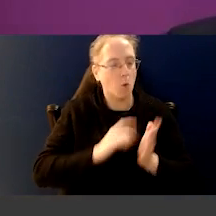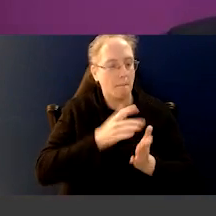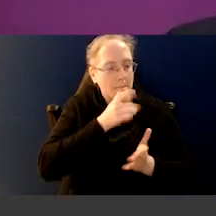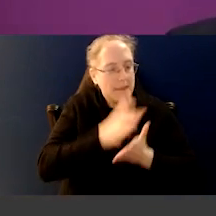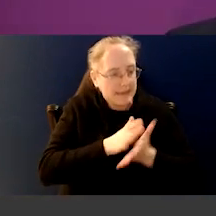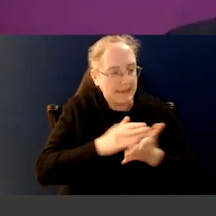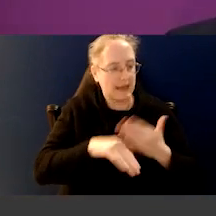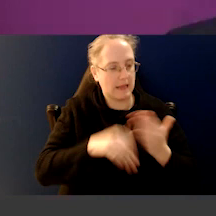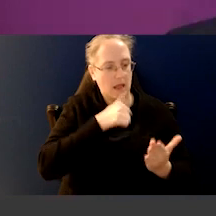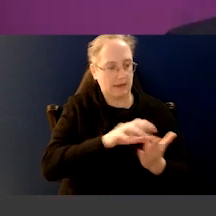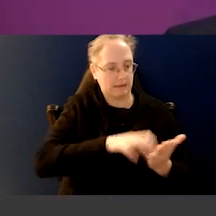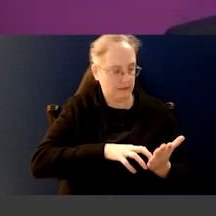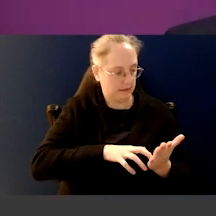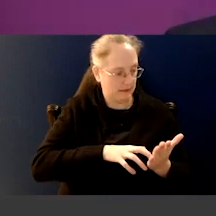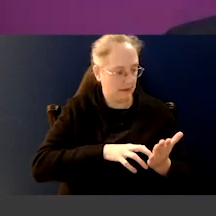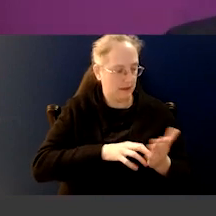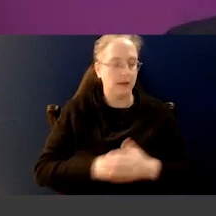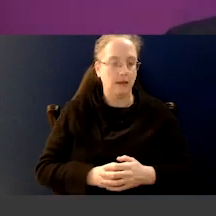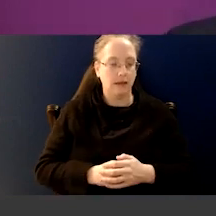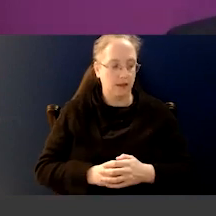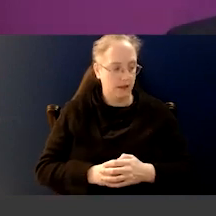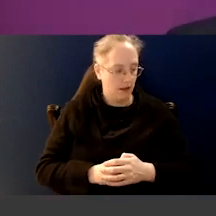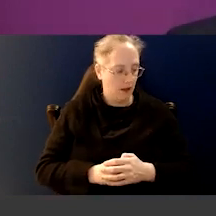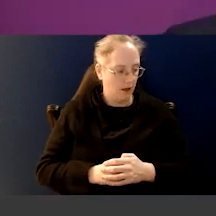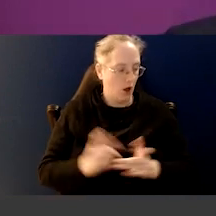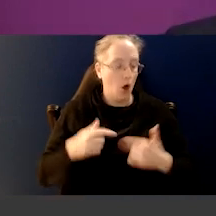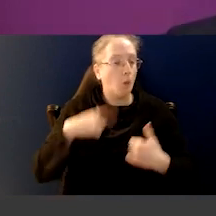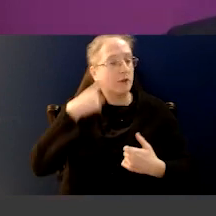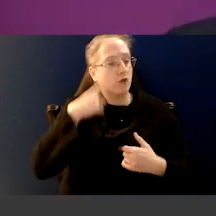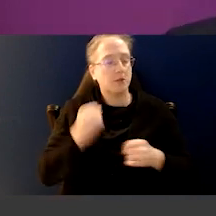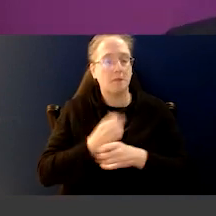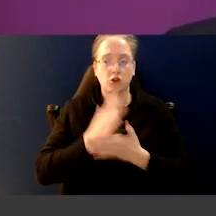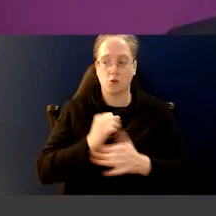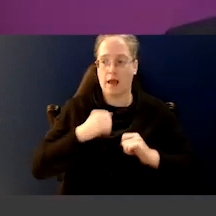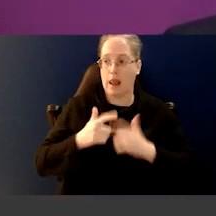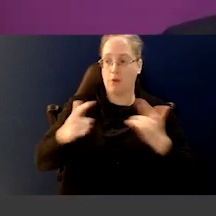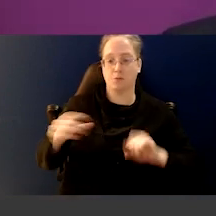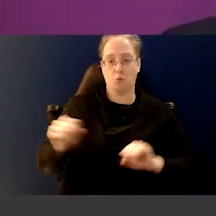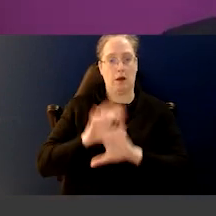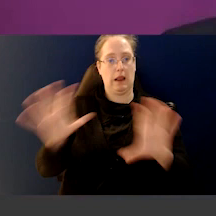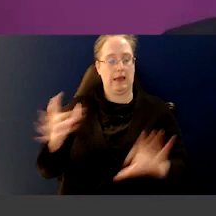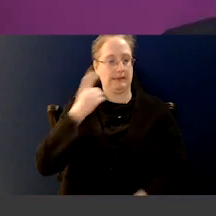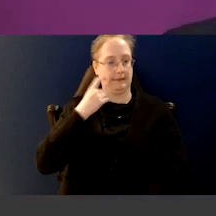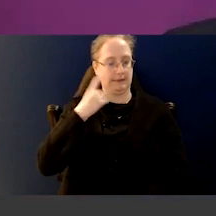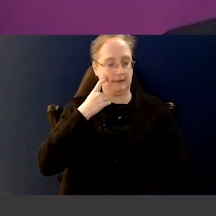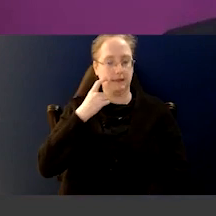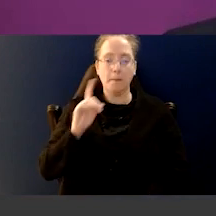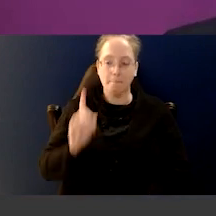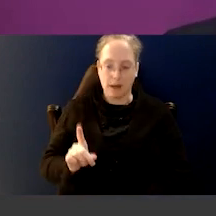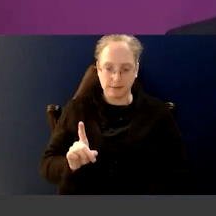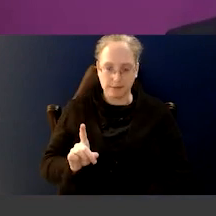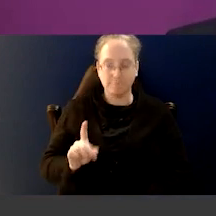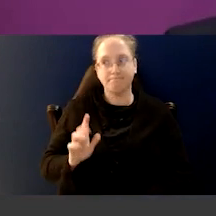our language as easy as possible. However, there are some